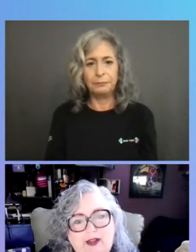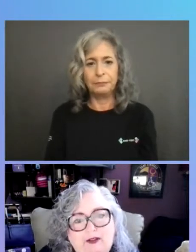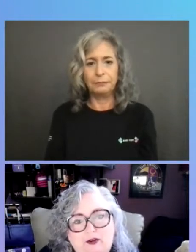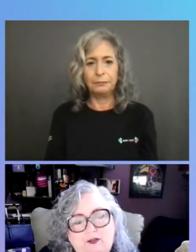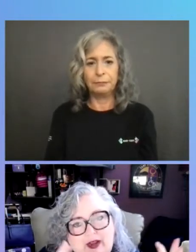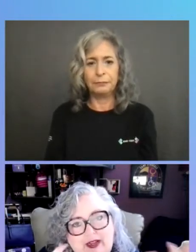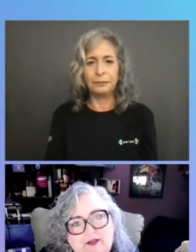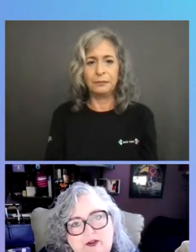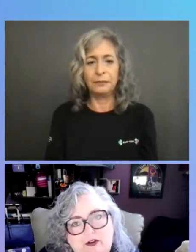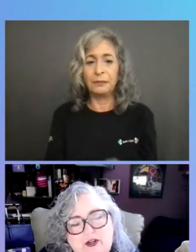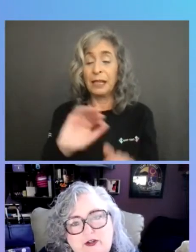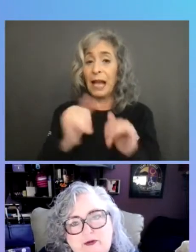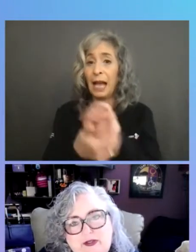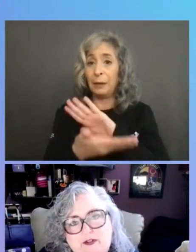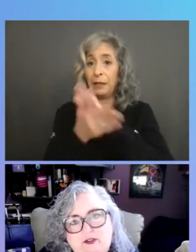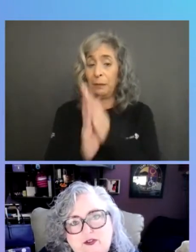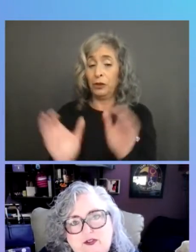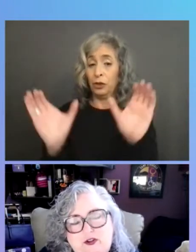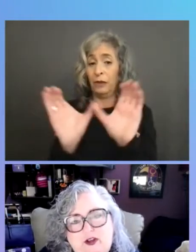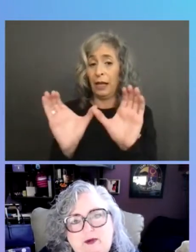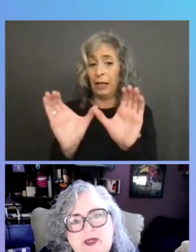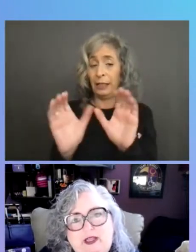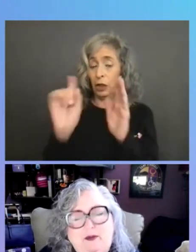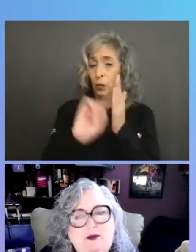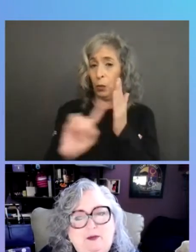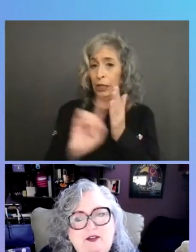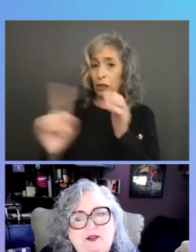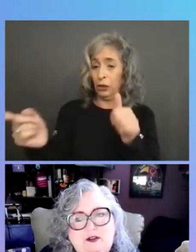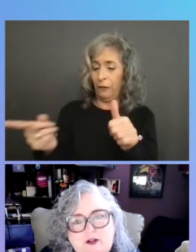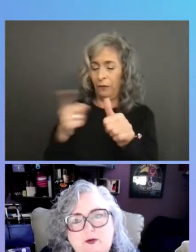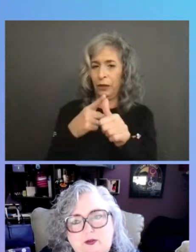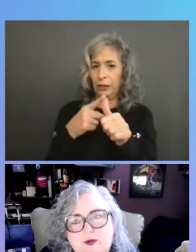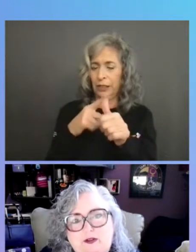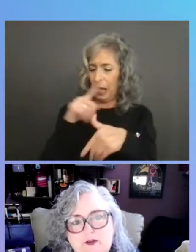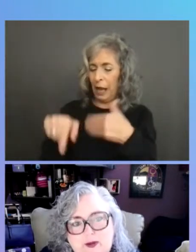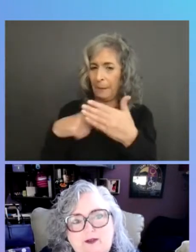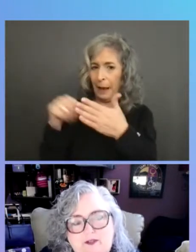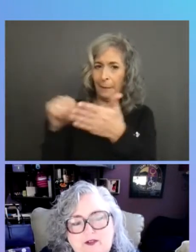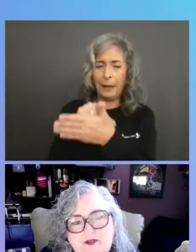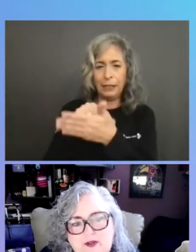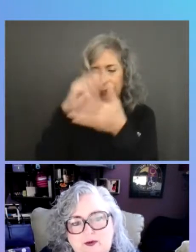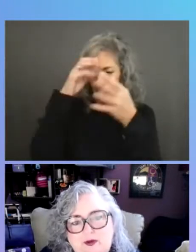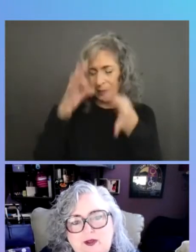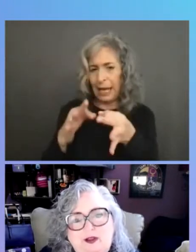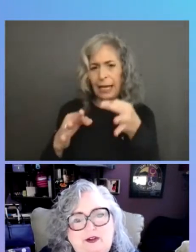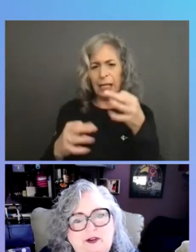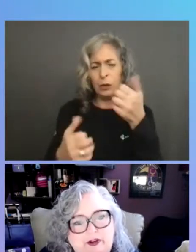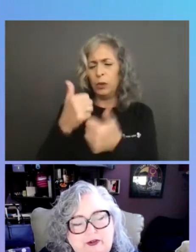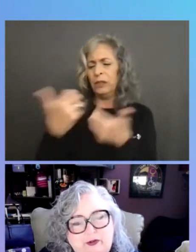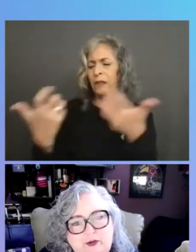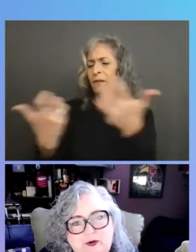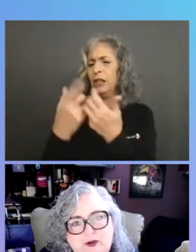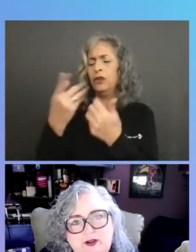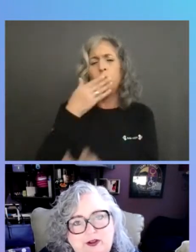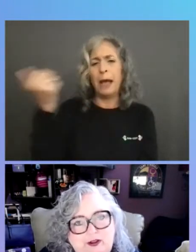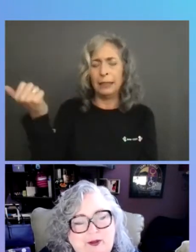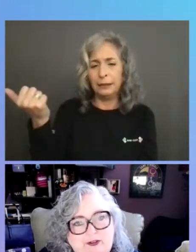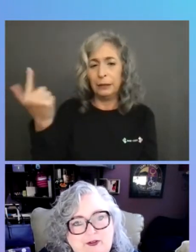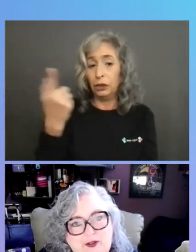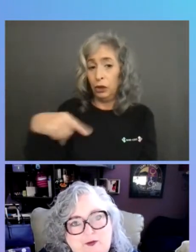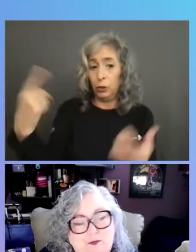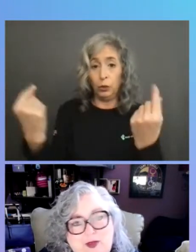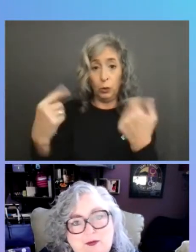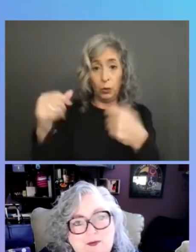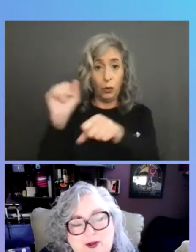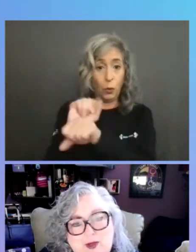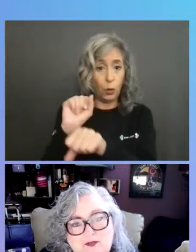So how to get certified? You're going to do your research first. You're going to read the about pages and determine which one is the right fit for you. You're going to do the work to make